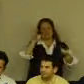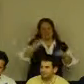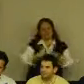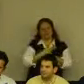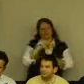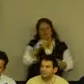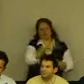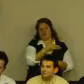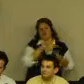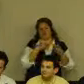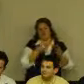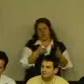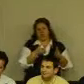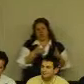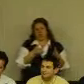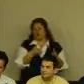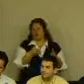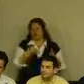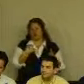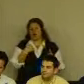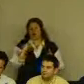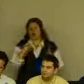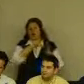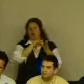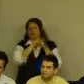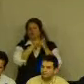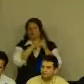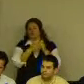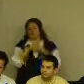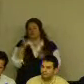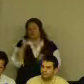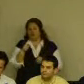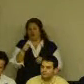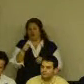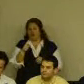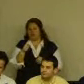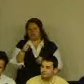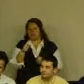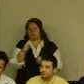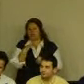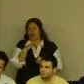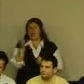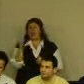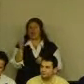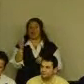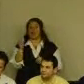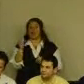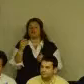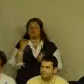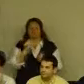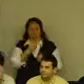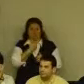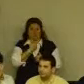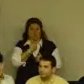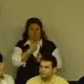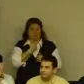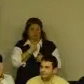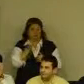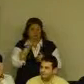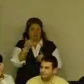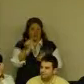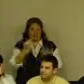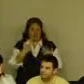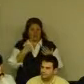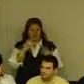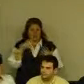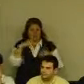way. And I was really impressed with that because, and personally, myself, another thing I do is I